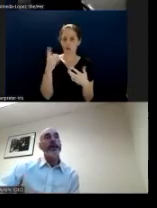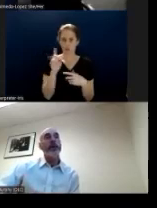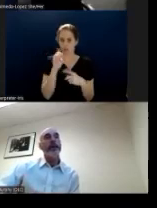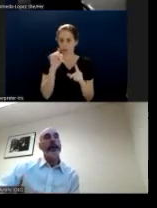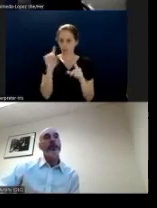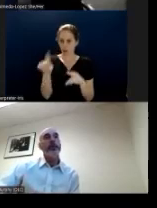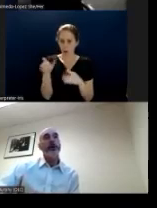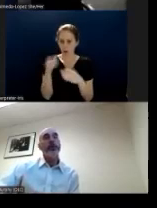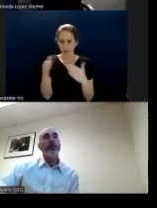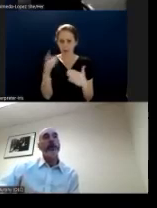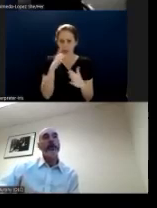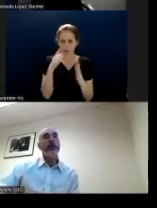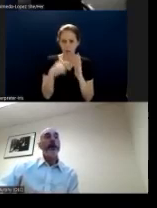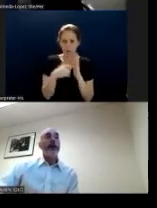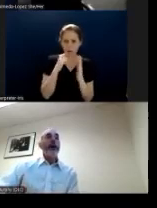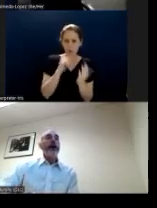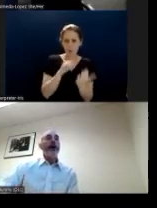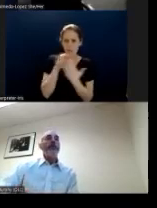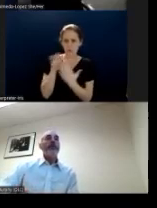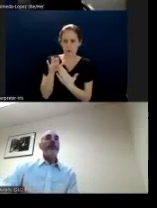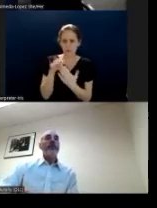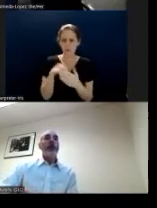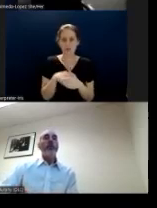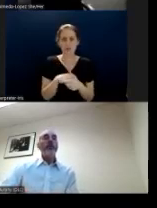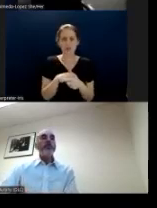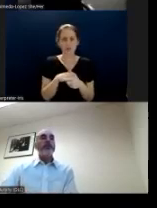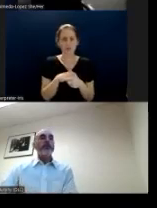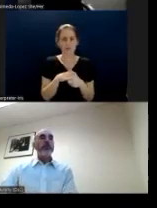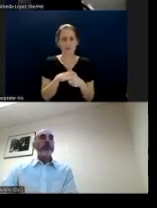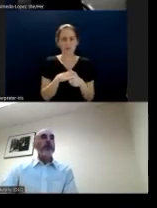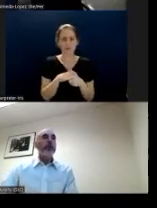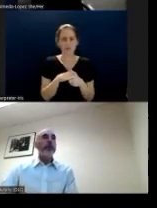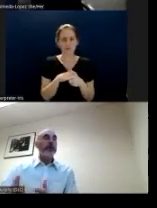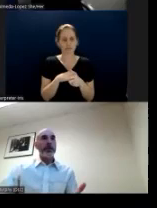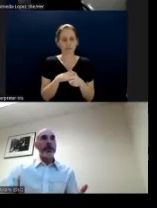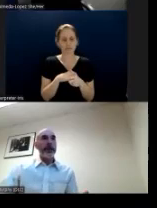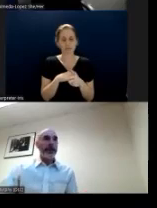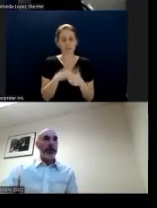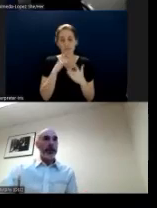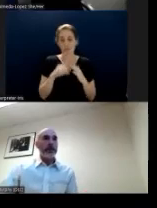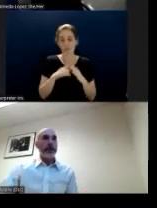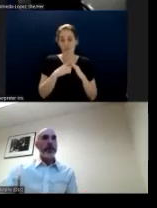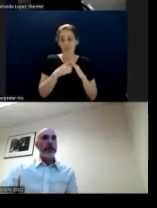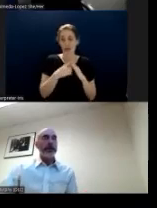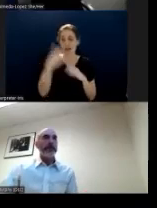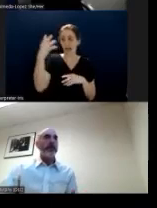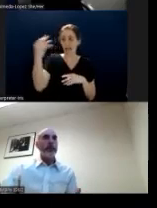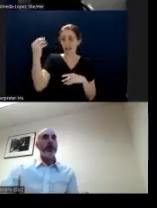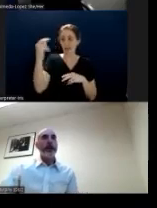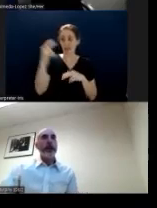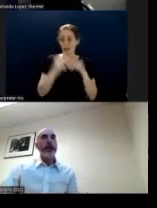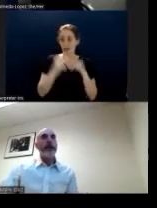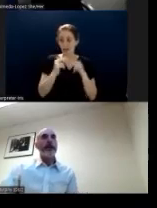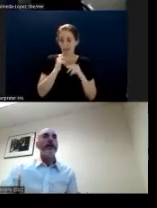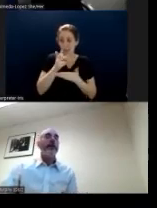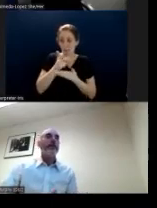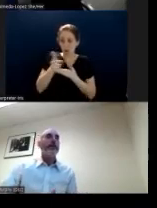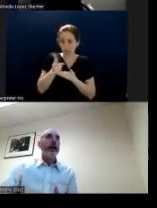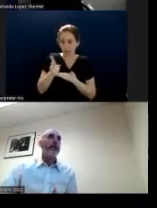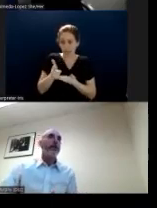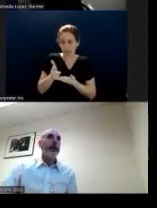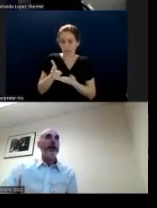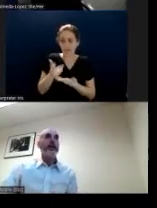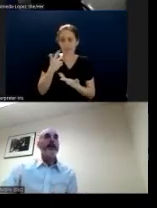things that you encounter while you're voting. So you would start with the exterior of the building, the parking area,